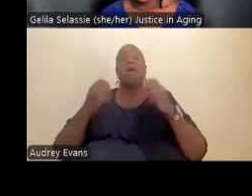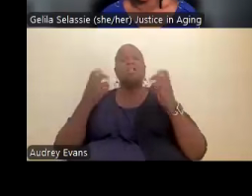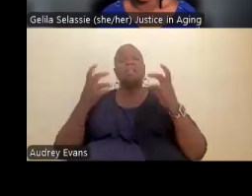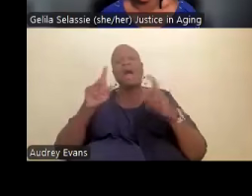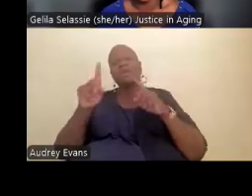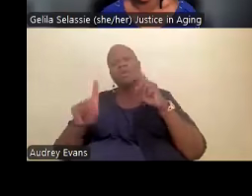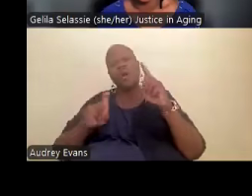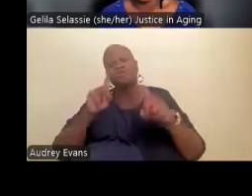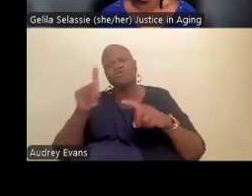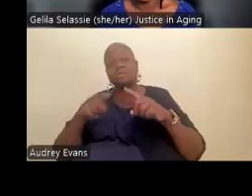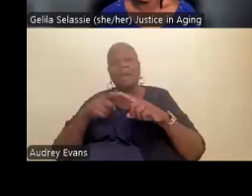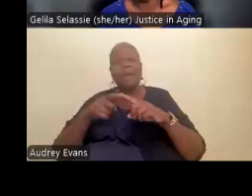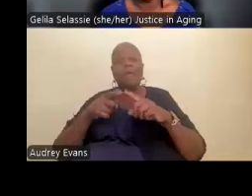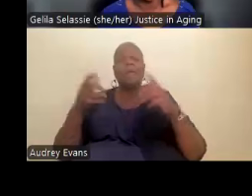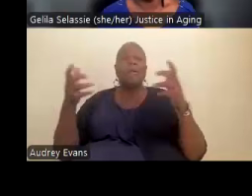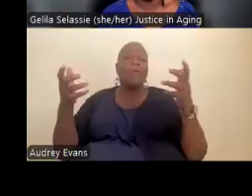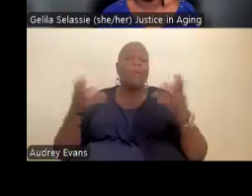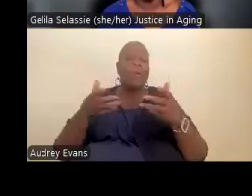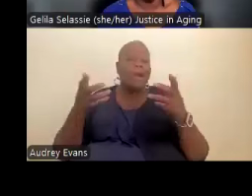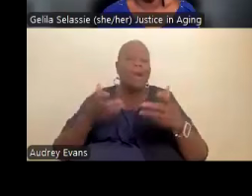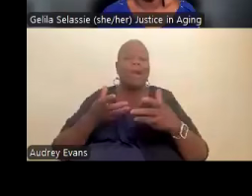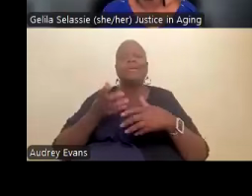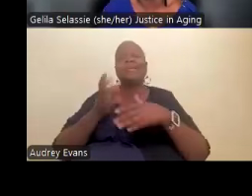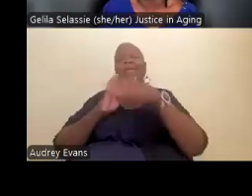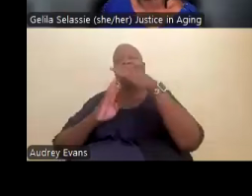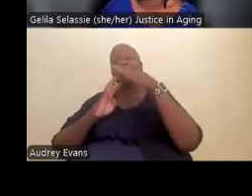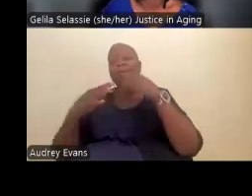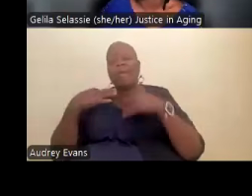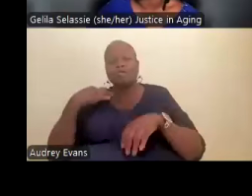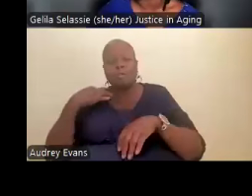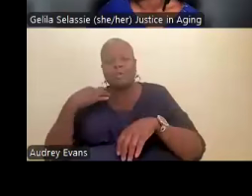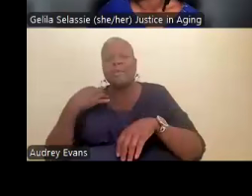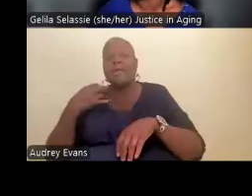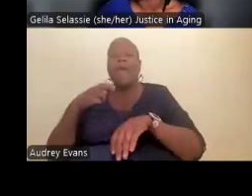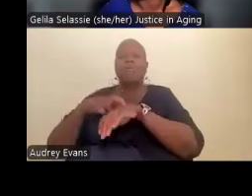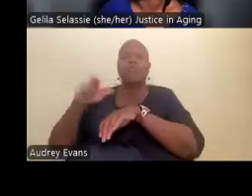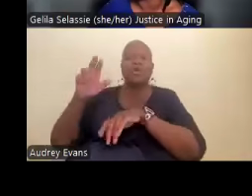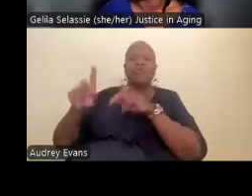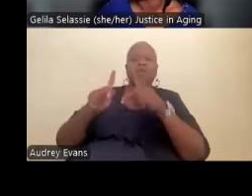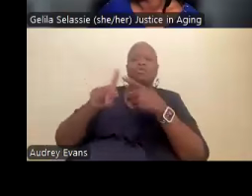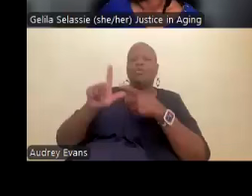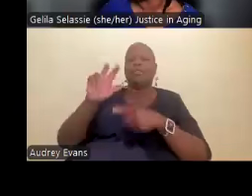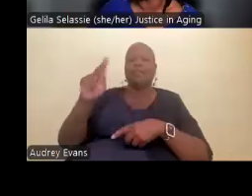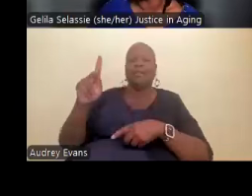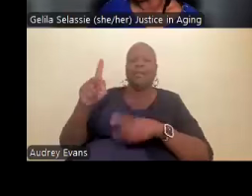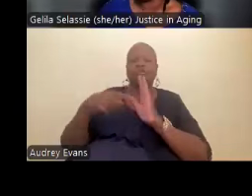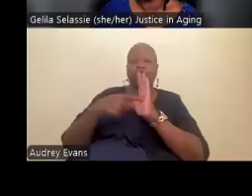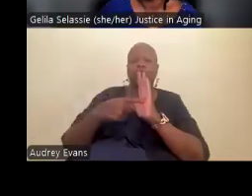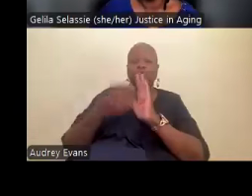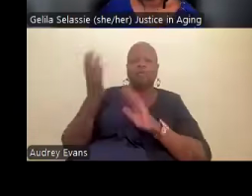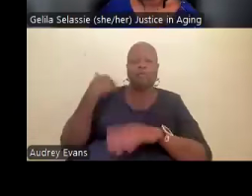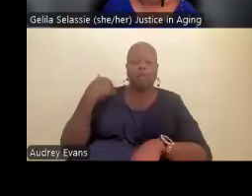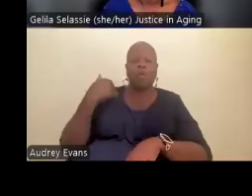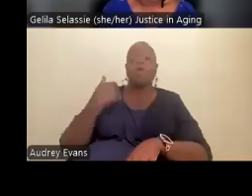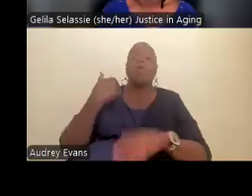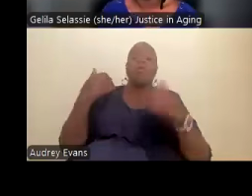about about immigrant eligibility, and I just refer folks back to that link earlier about that we